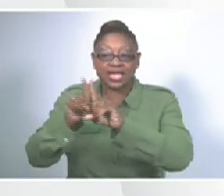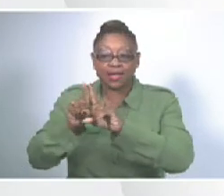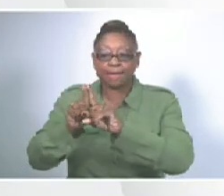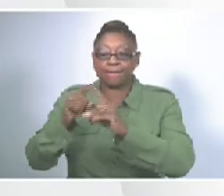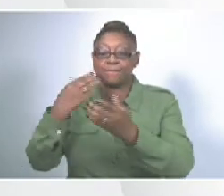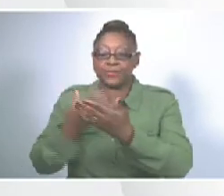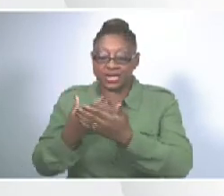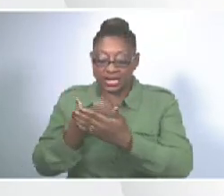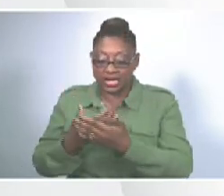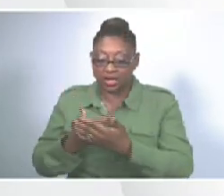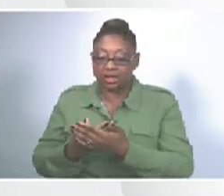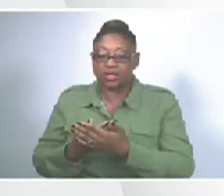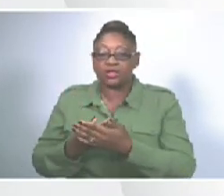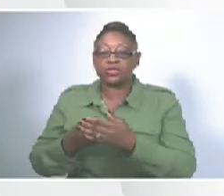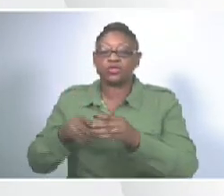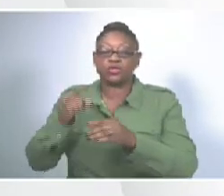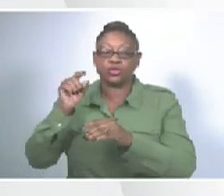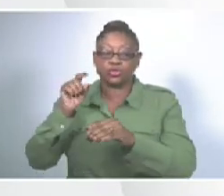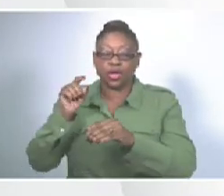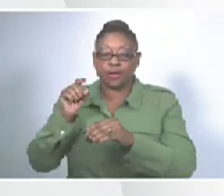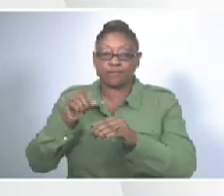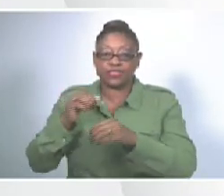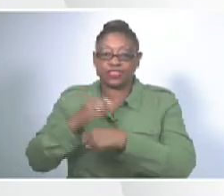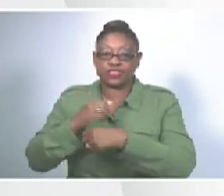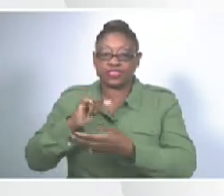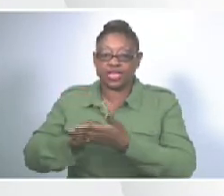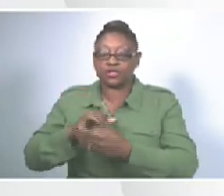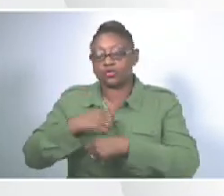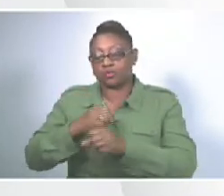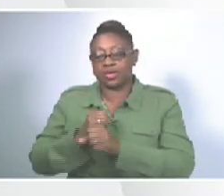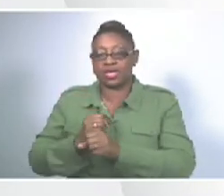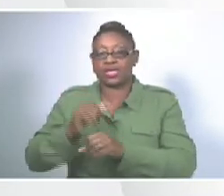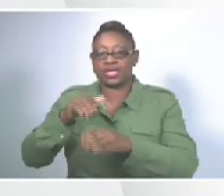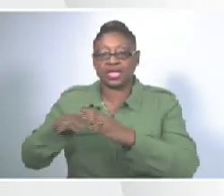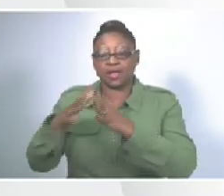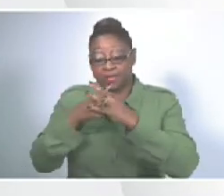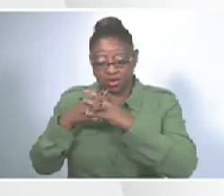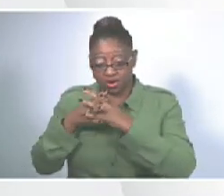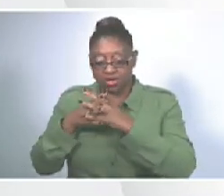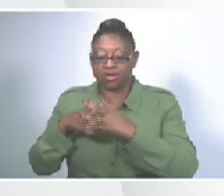abroad, and commensurate with what is paid really internationally.